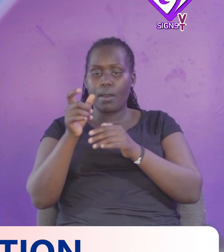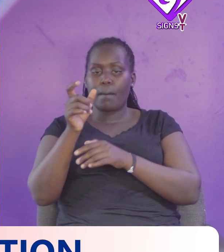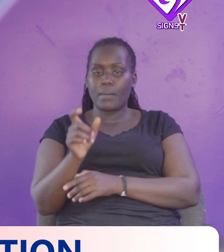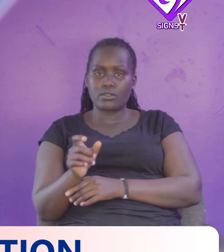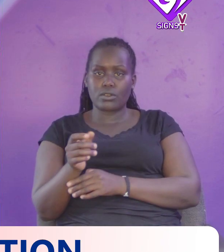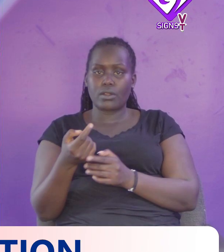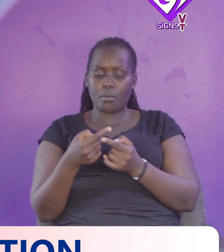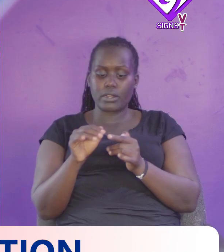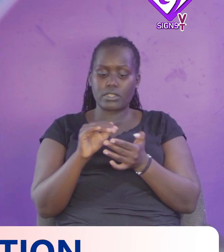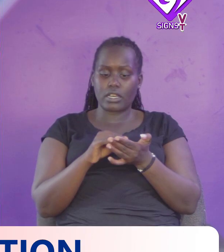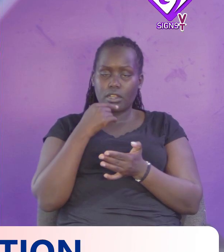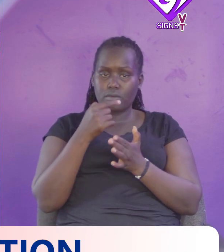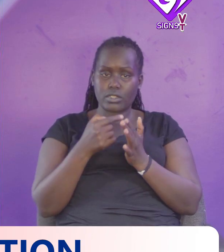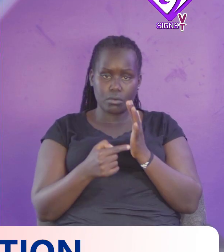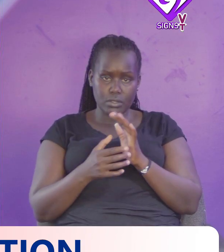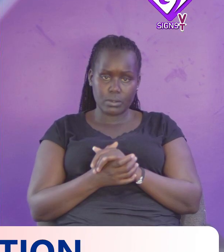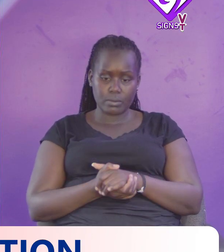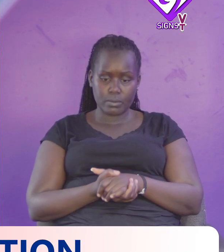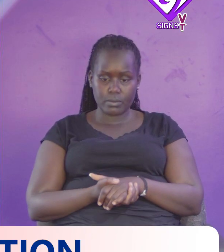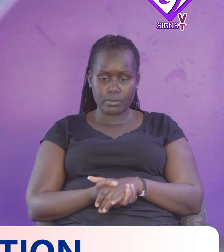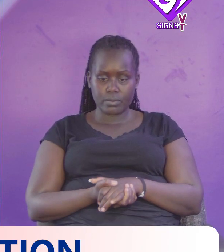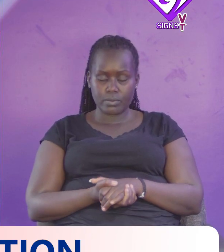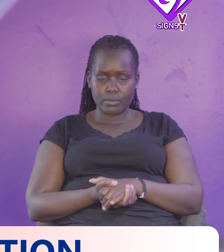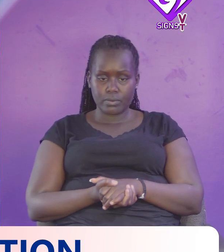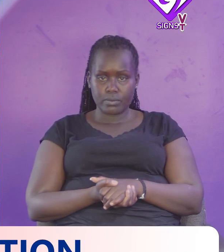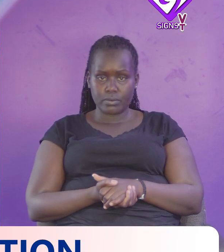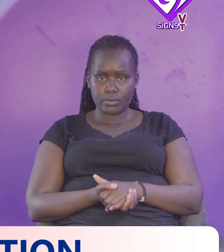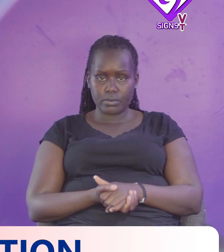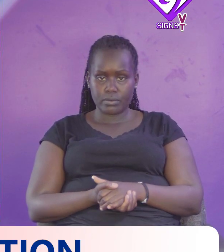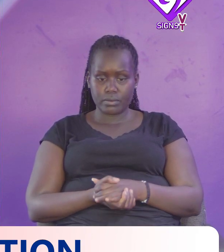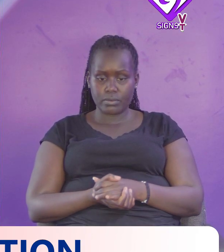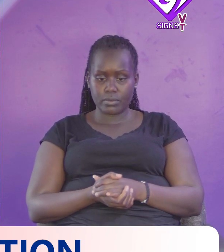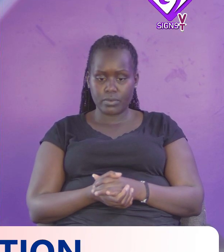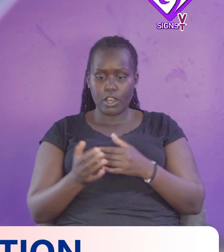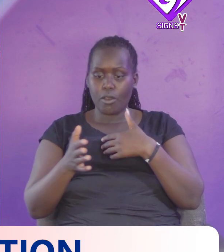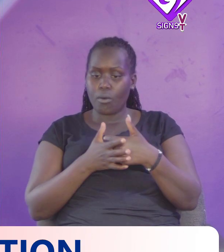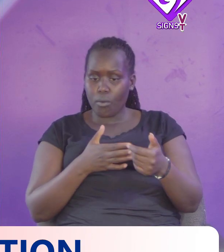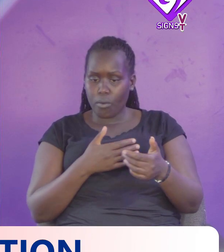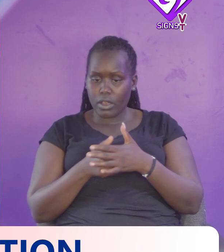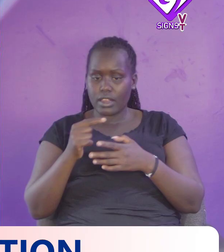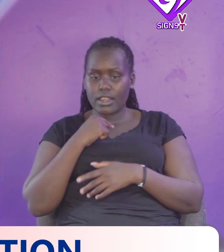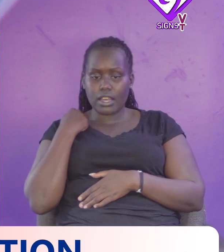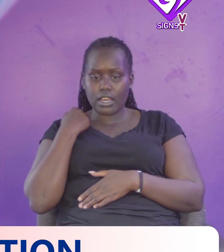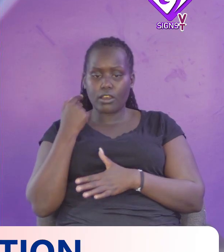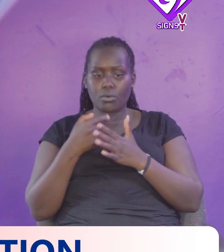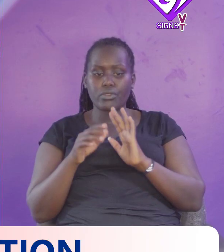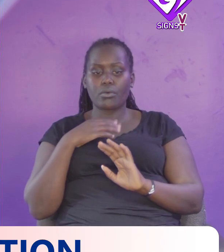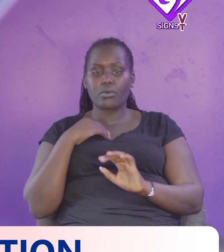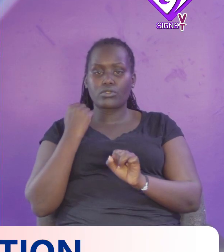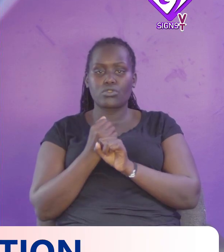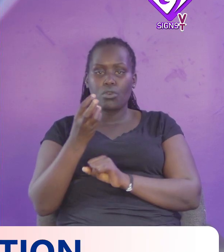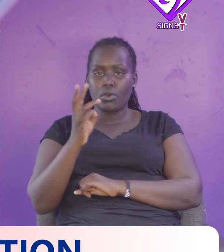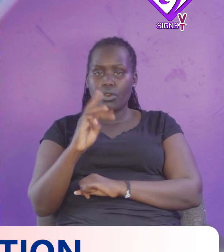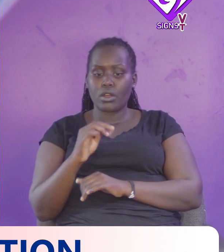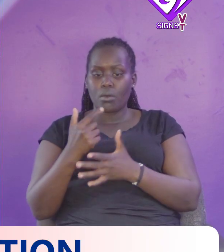again, do you know what I was saying, Mr. Jonas? Baya. Whether they have killed them, whatever they want to do with them, because what we know